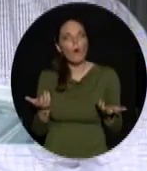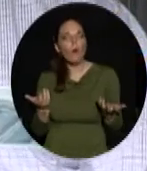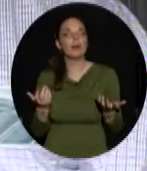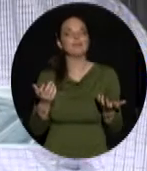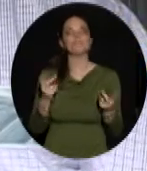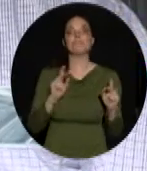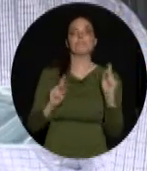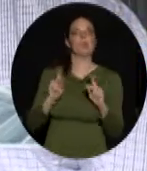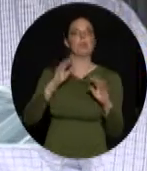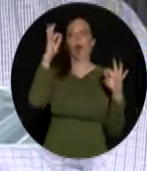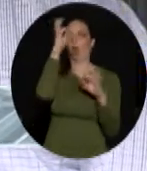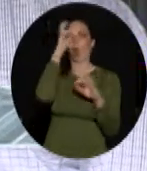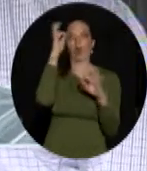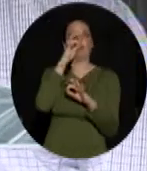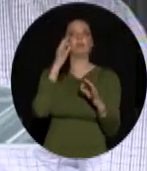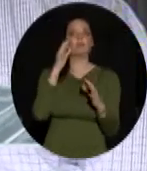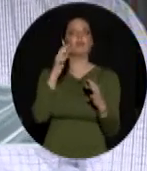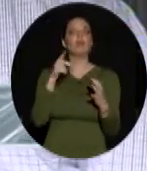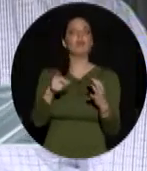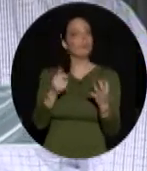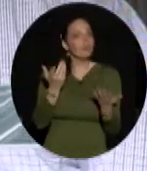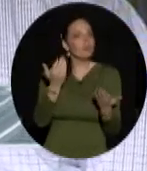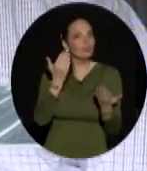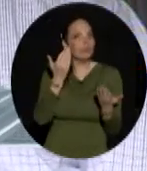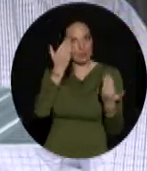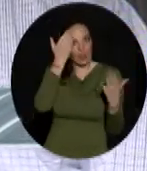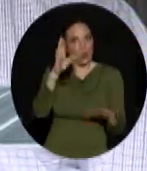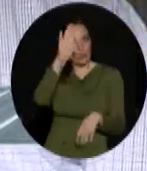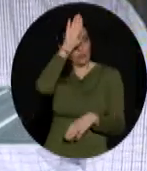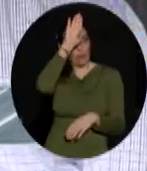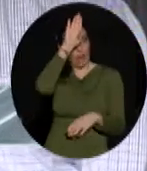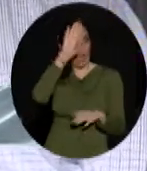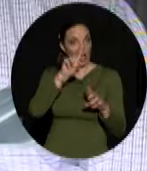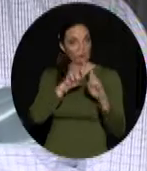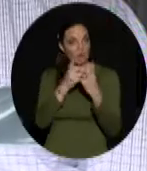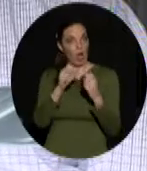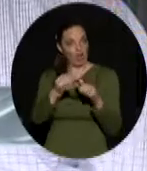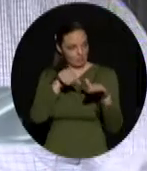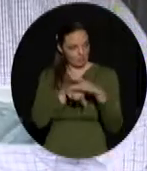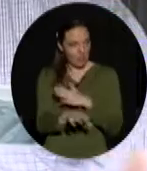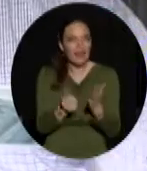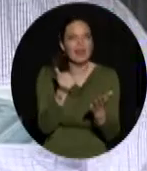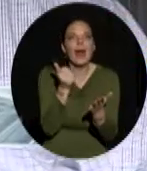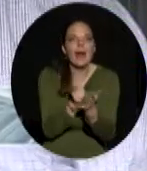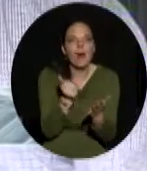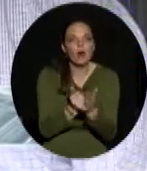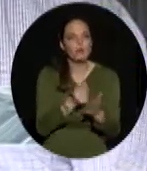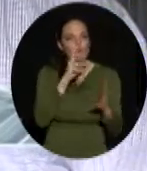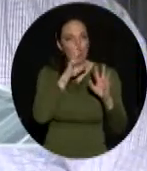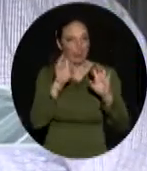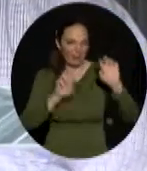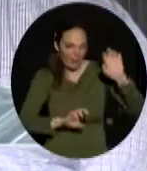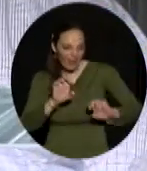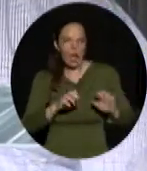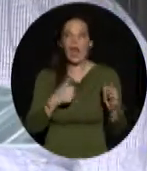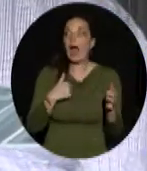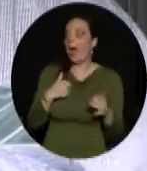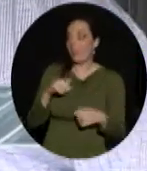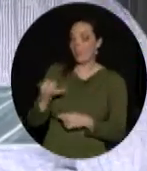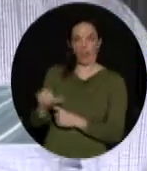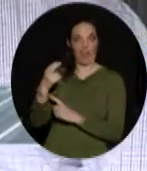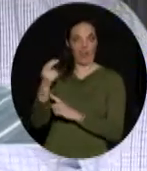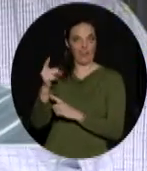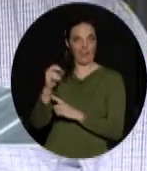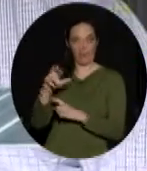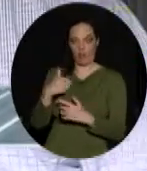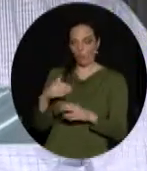people don't realize is a lot of times your local fire department can come in and they'll help you check your smoke detector. They'll kind of evaluate, hey, I want to put this space heater here. Is this a safe